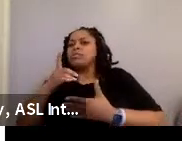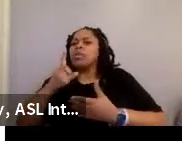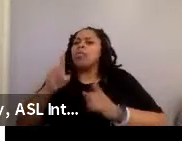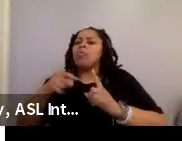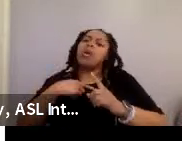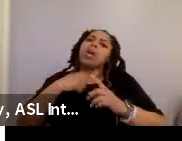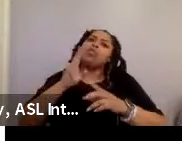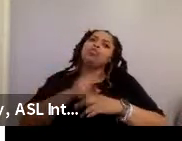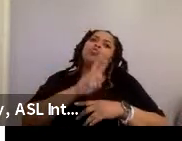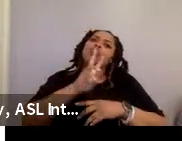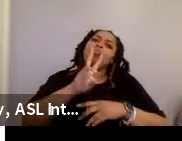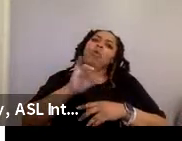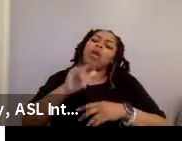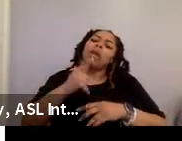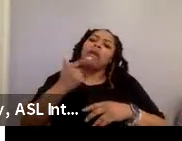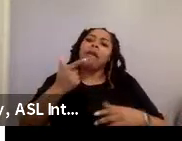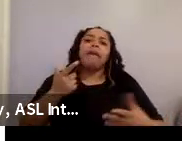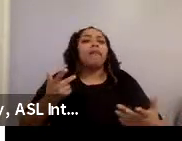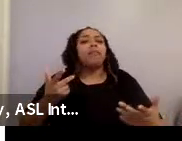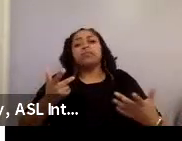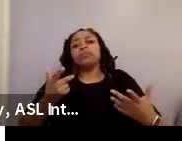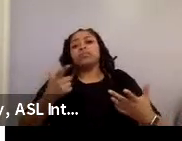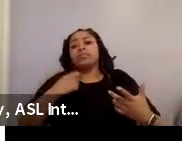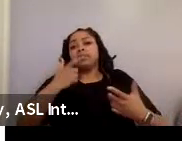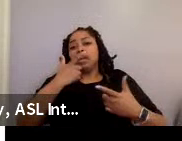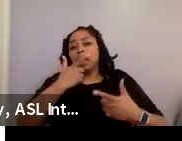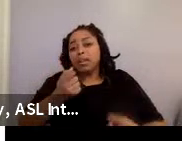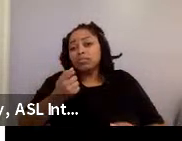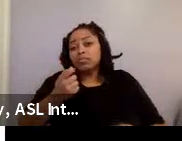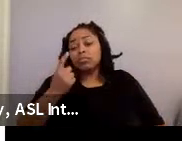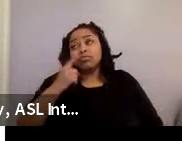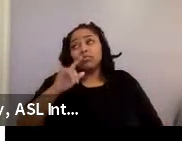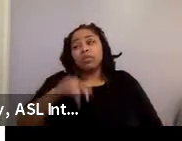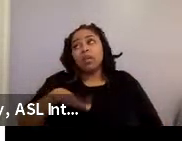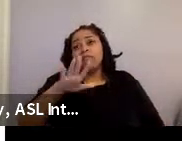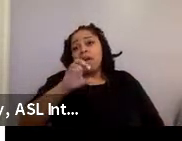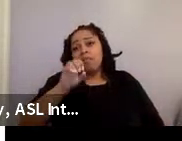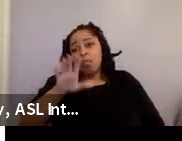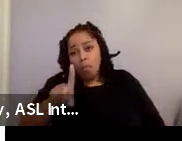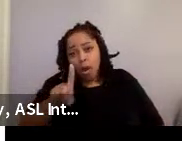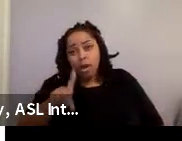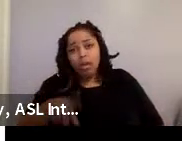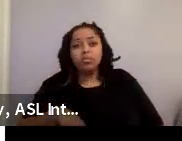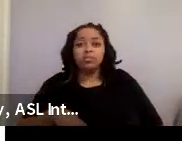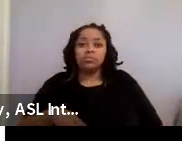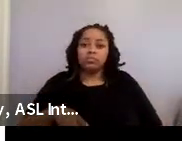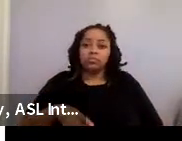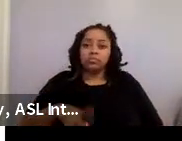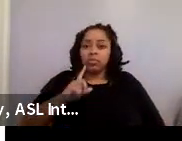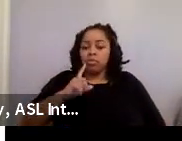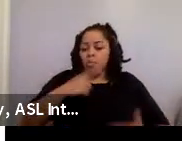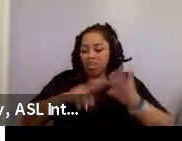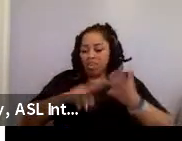WCAG? There's this interesting exception in 501. What does that mean? And is